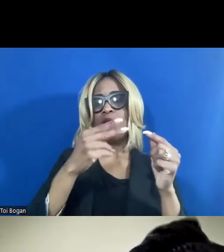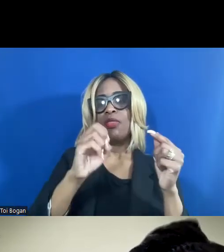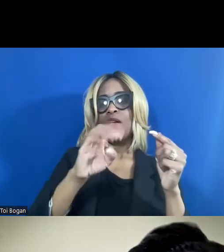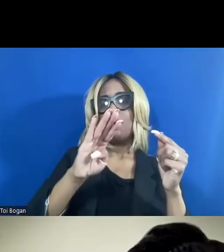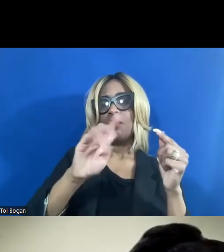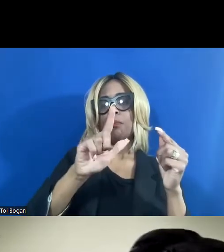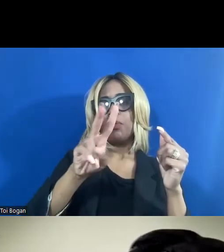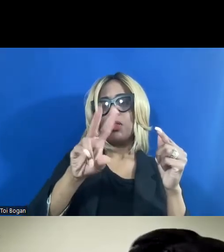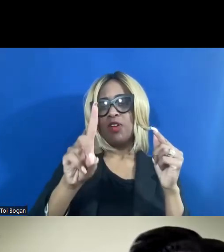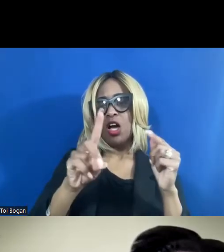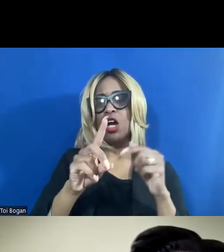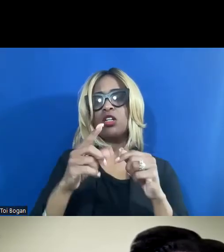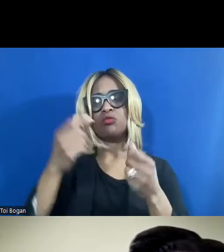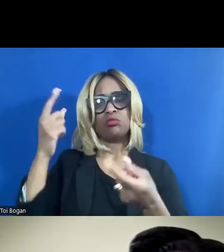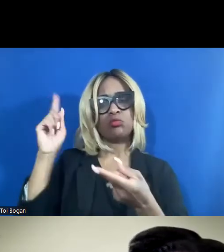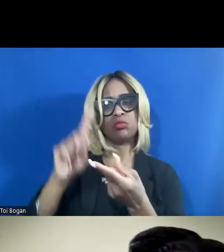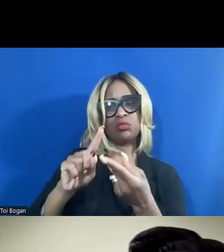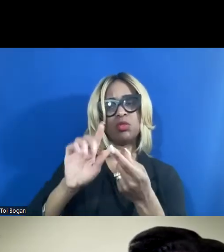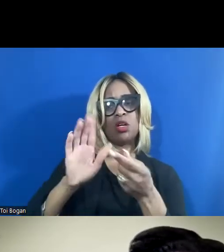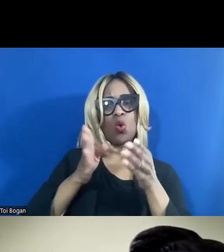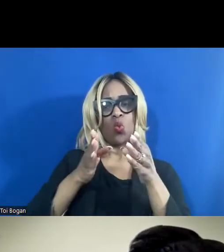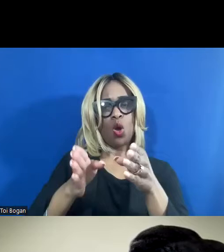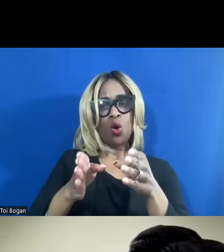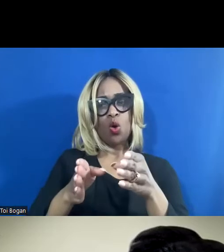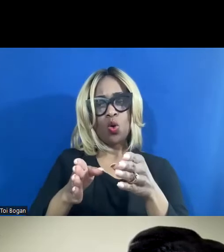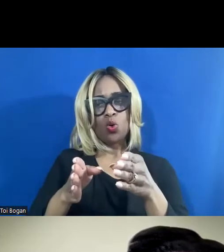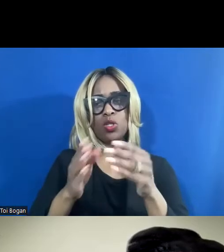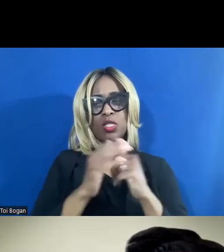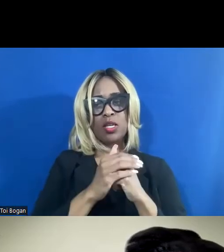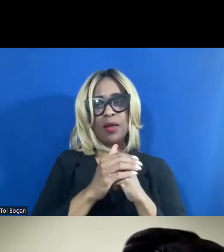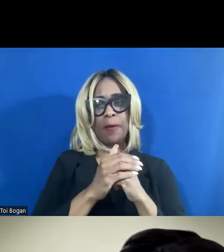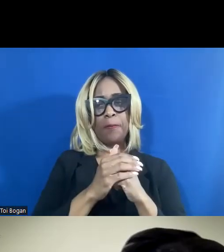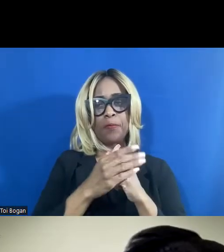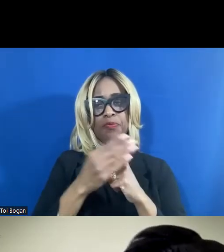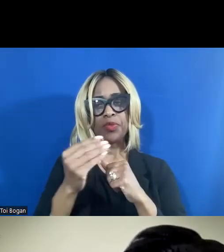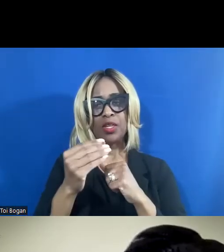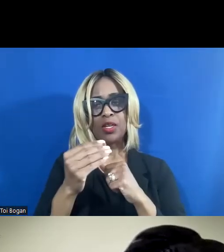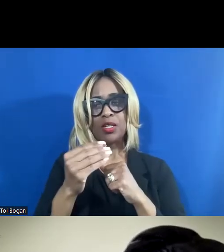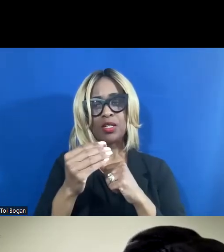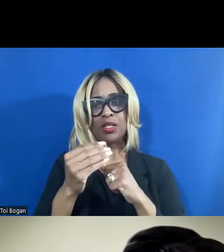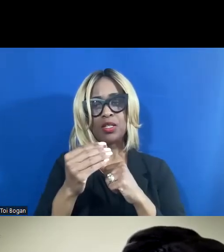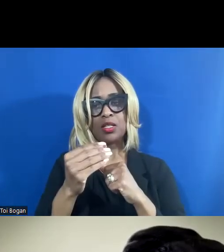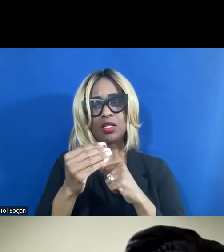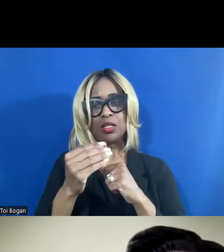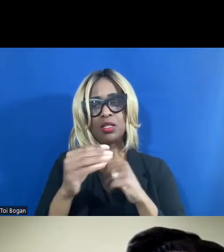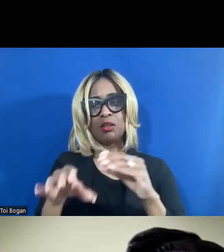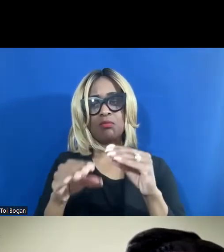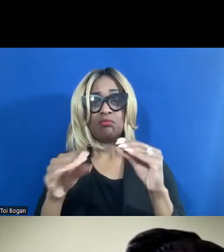to kind of decrease their road presence and potentially add additional